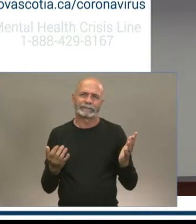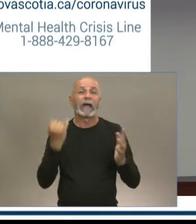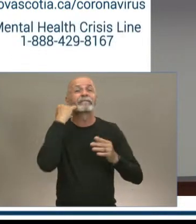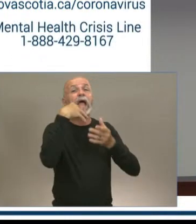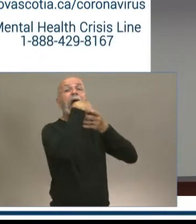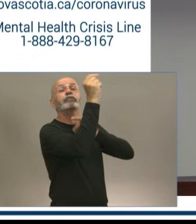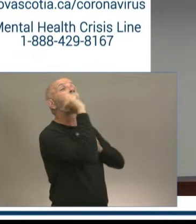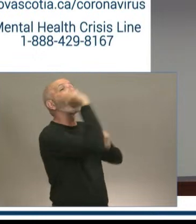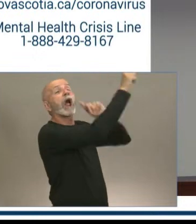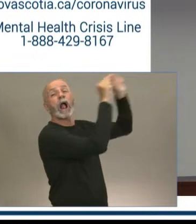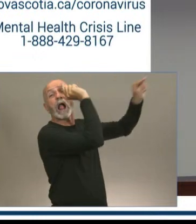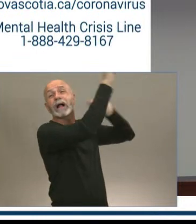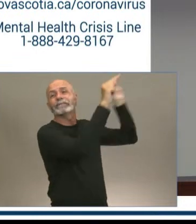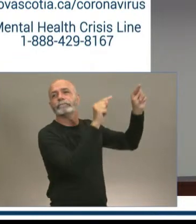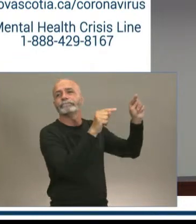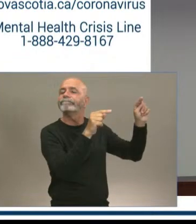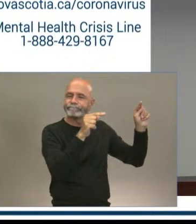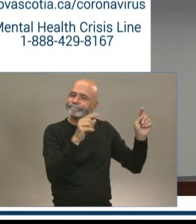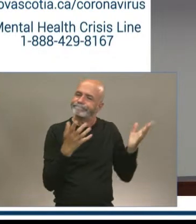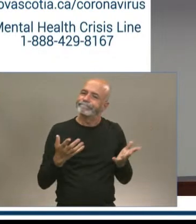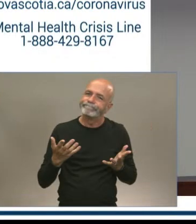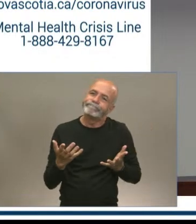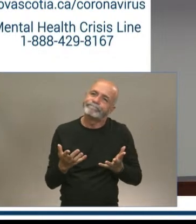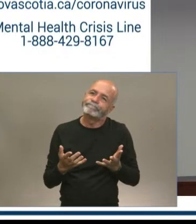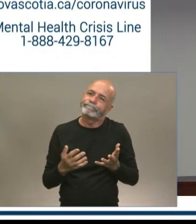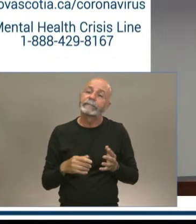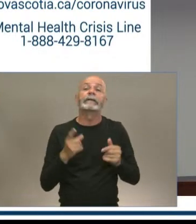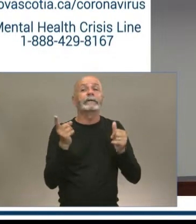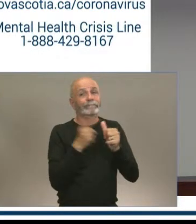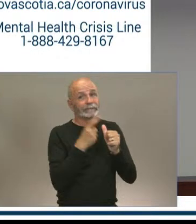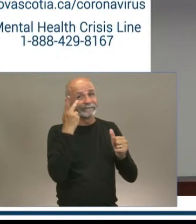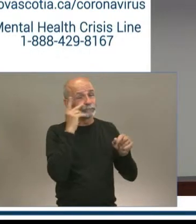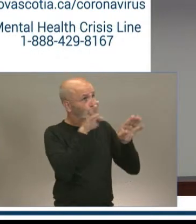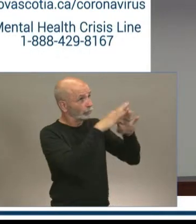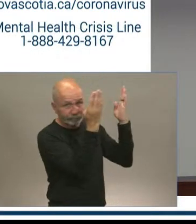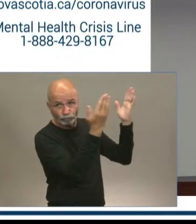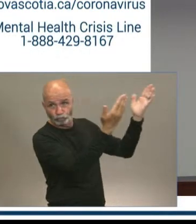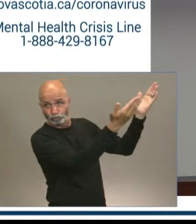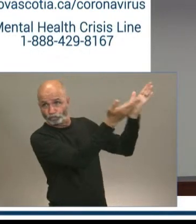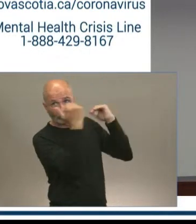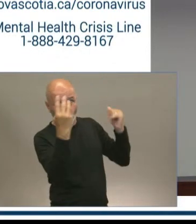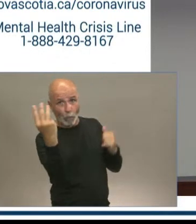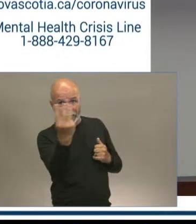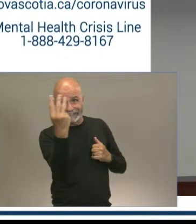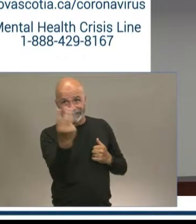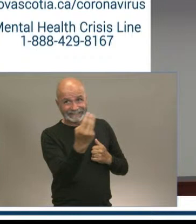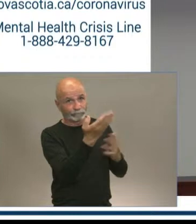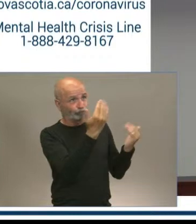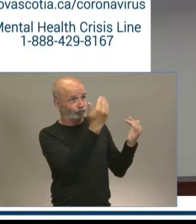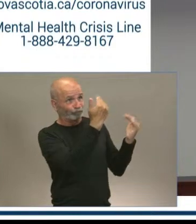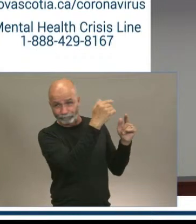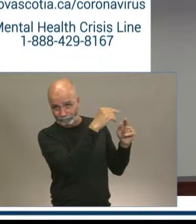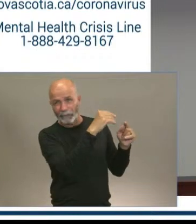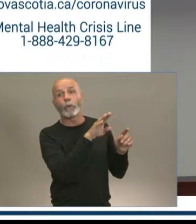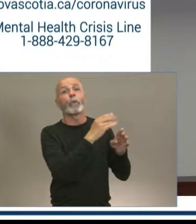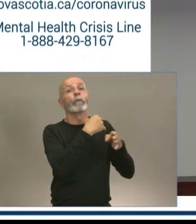perspective, treating them the same as we open our borders on Wednesday, we're not taking on any substantive